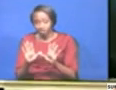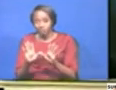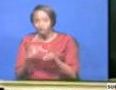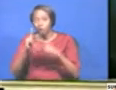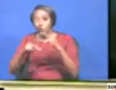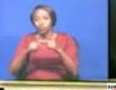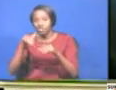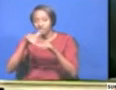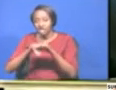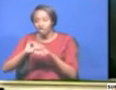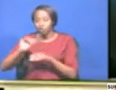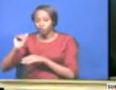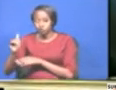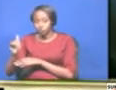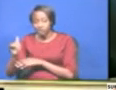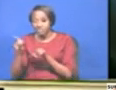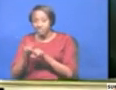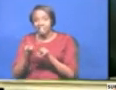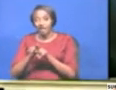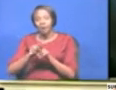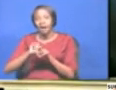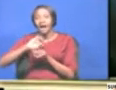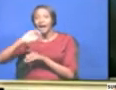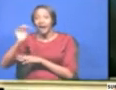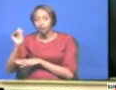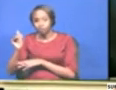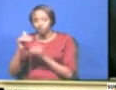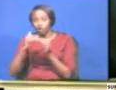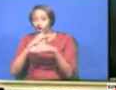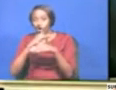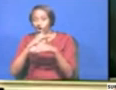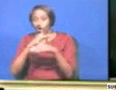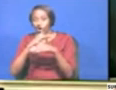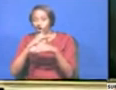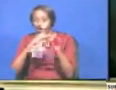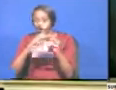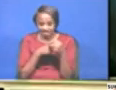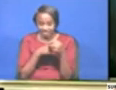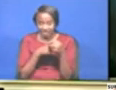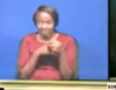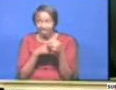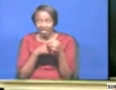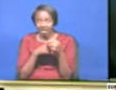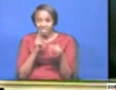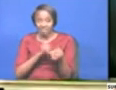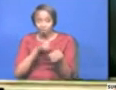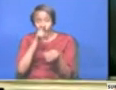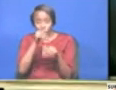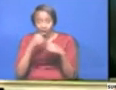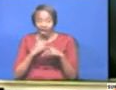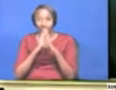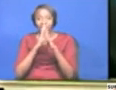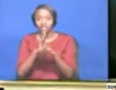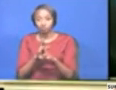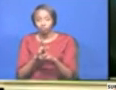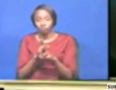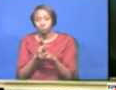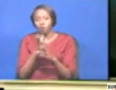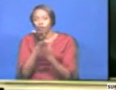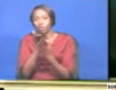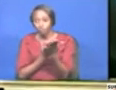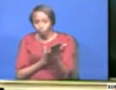fact, even at the county, all the six elective positions. Once you have your result forms and you know what you have,